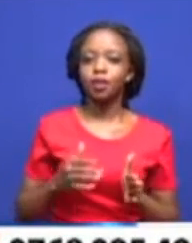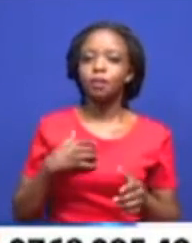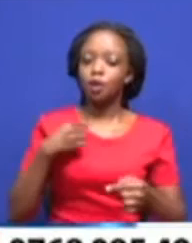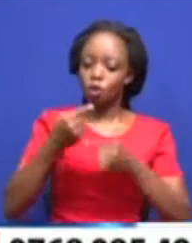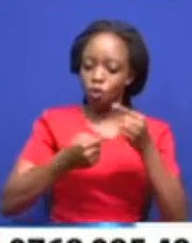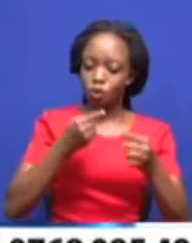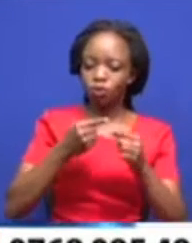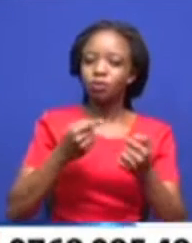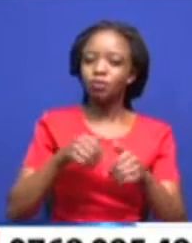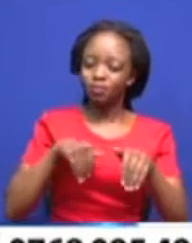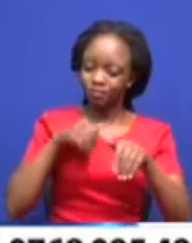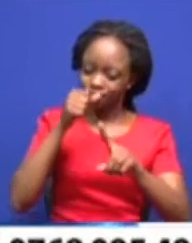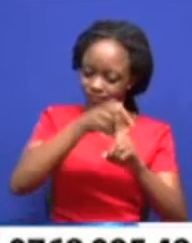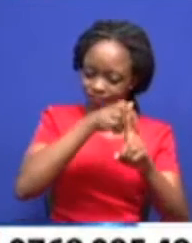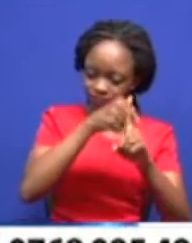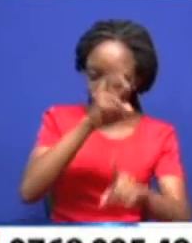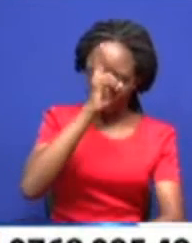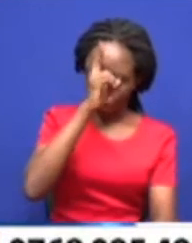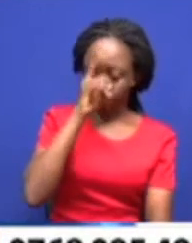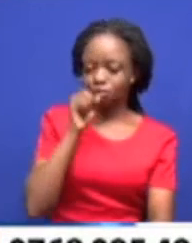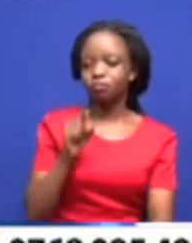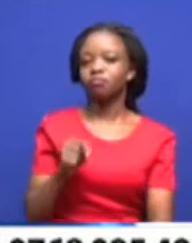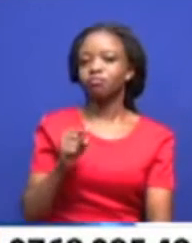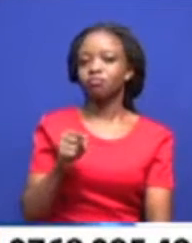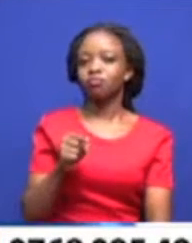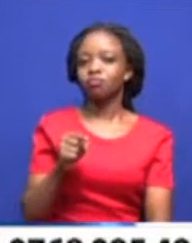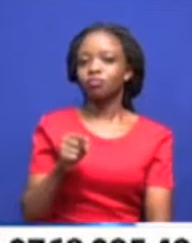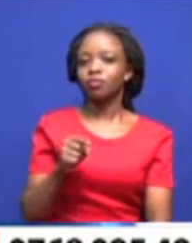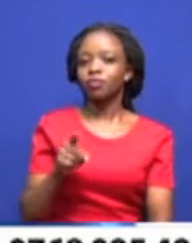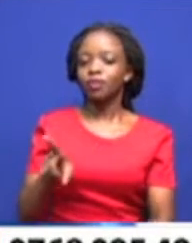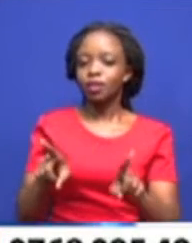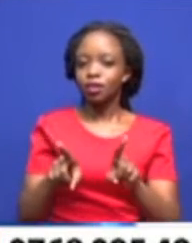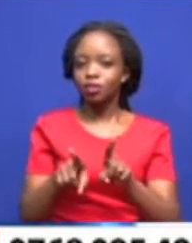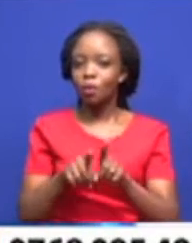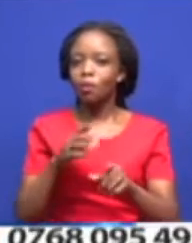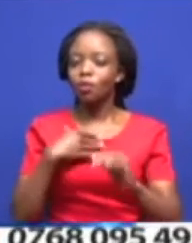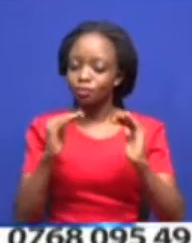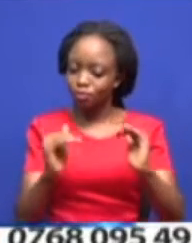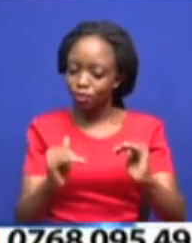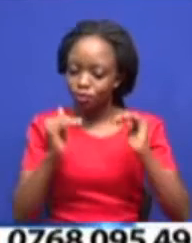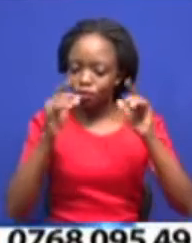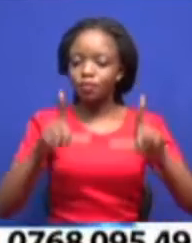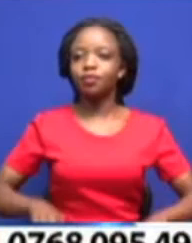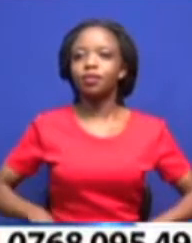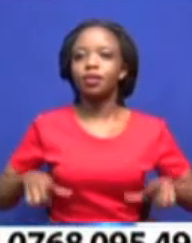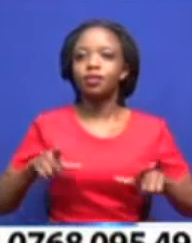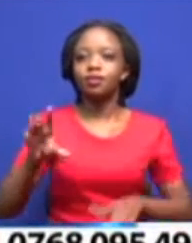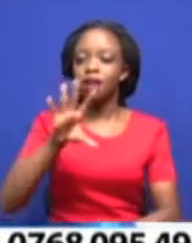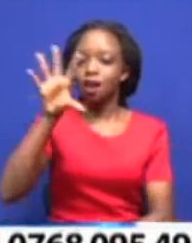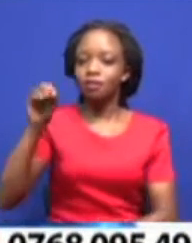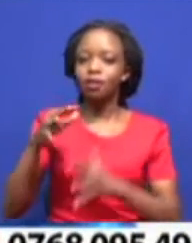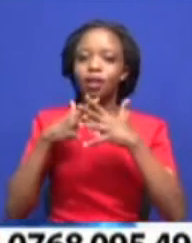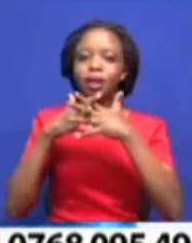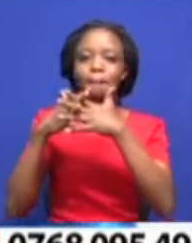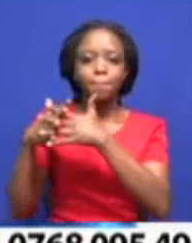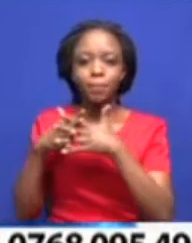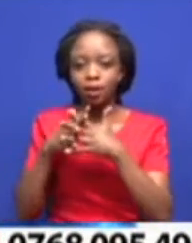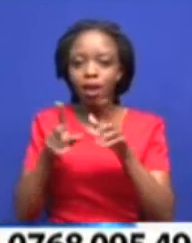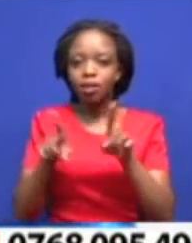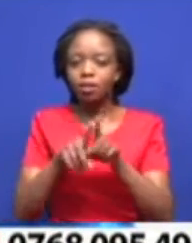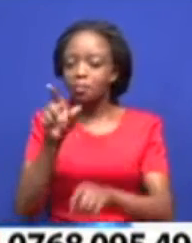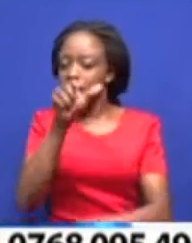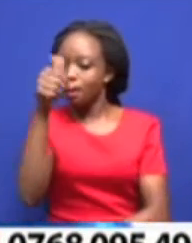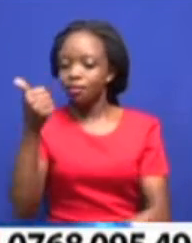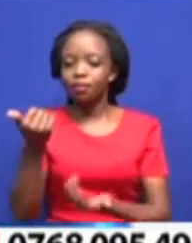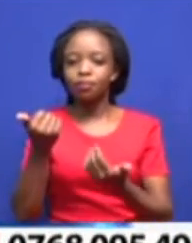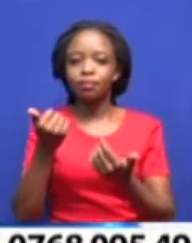police accountable, calling our leaders to improve the lives of African Americans or other African people